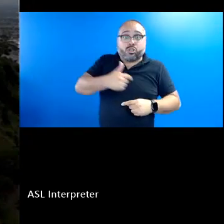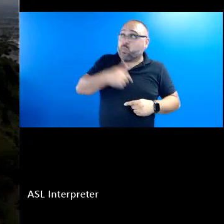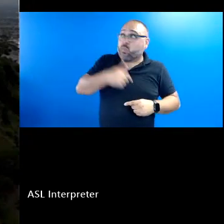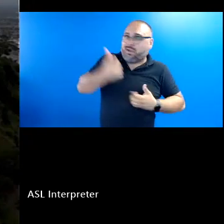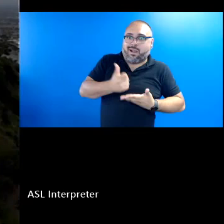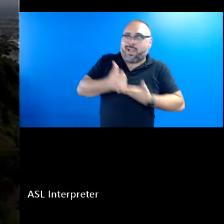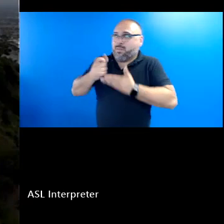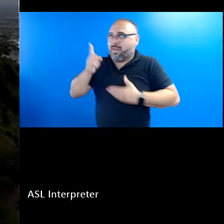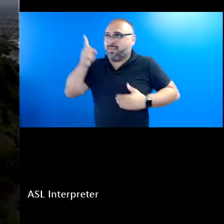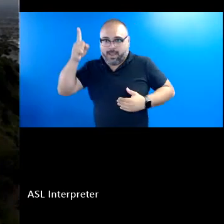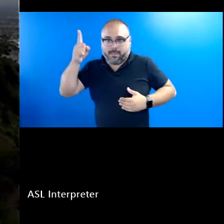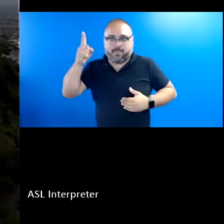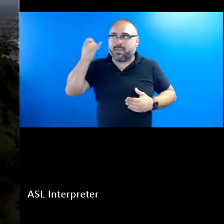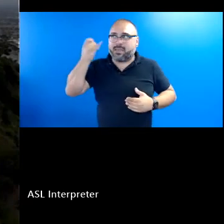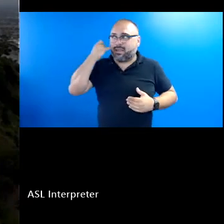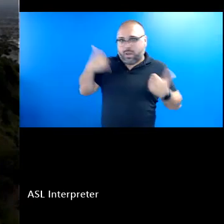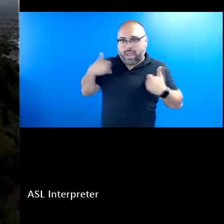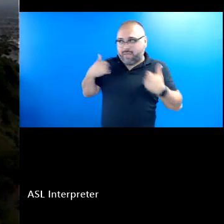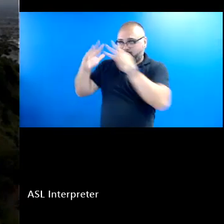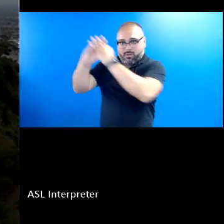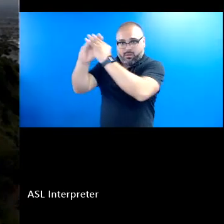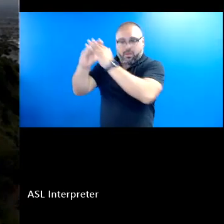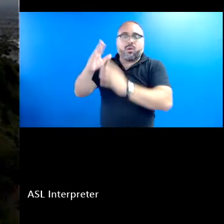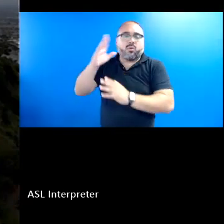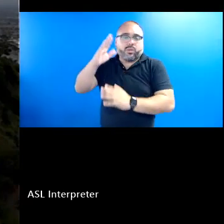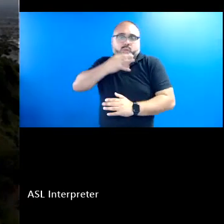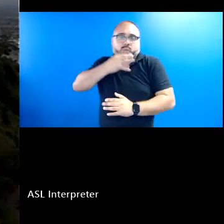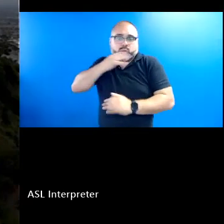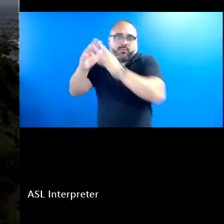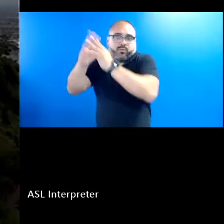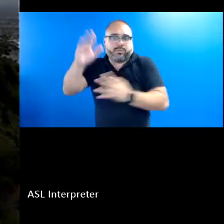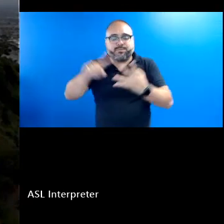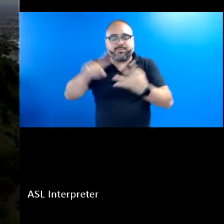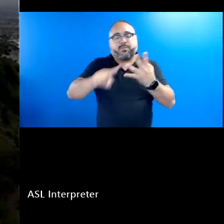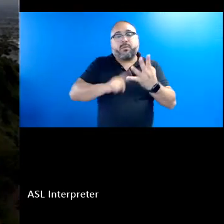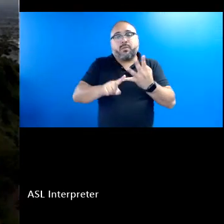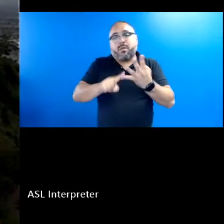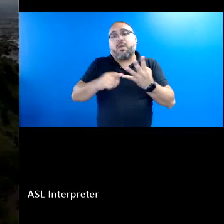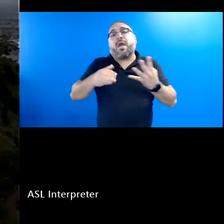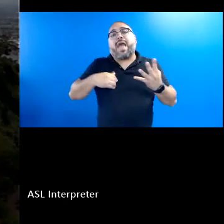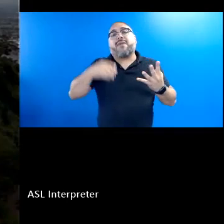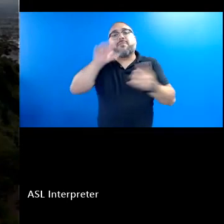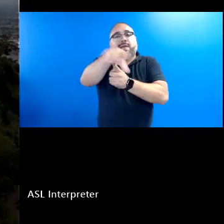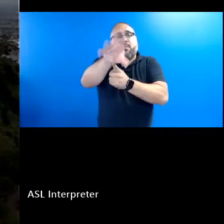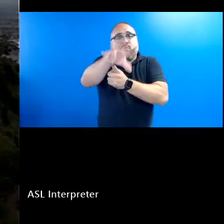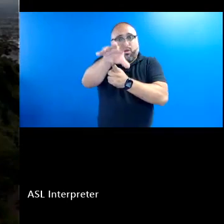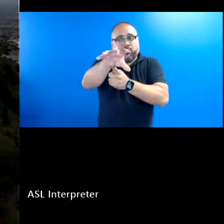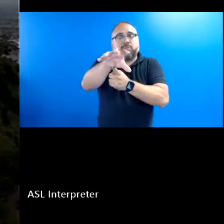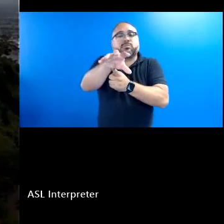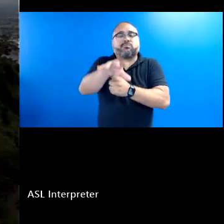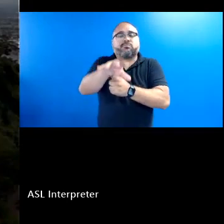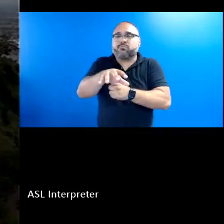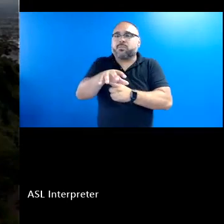where there's not already fuel sampling sites. And lastly, we do have our Wildfire HD cameras that we've installed 200